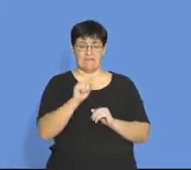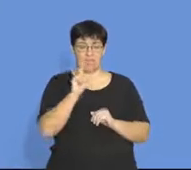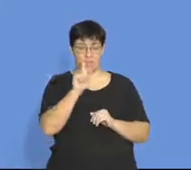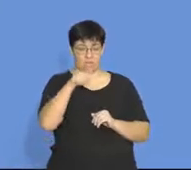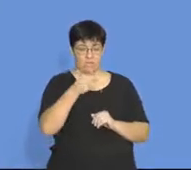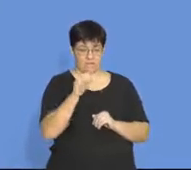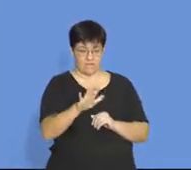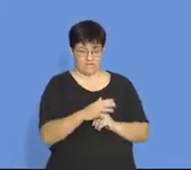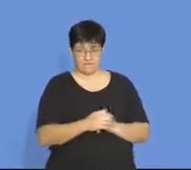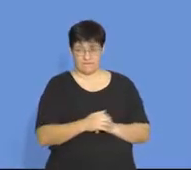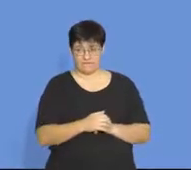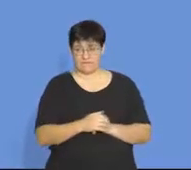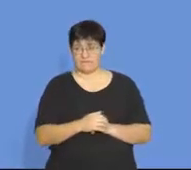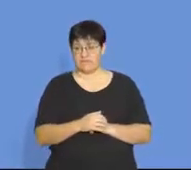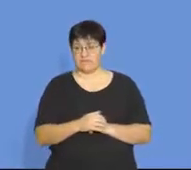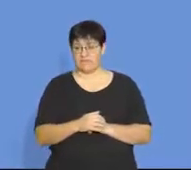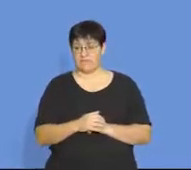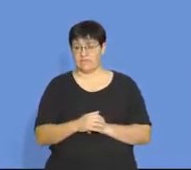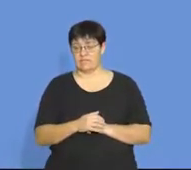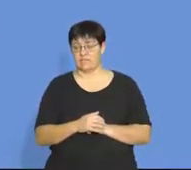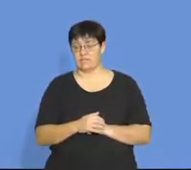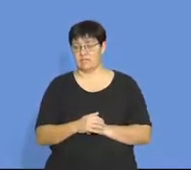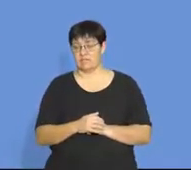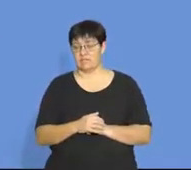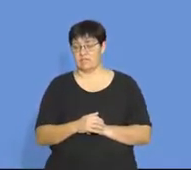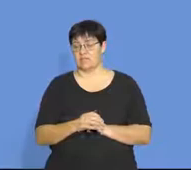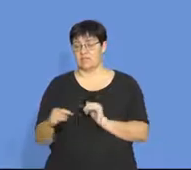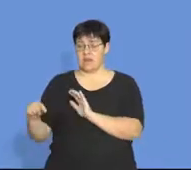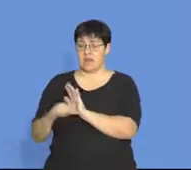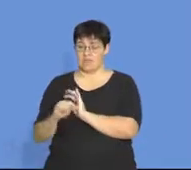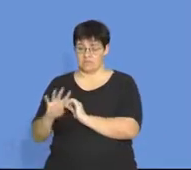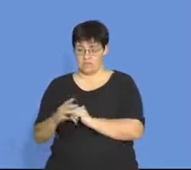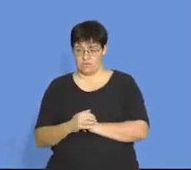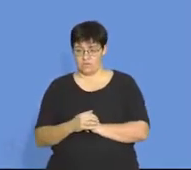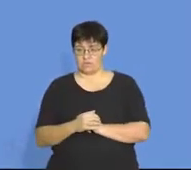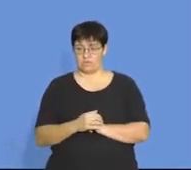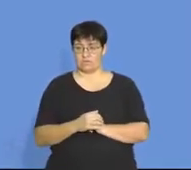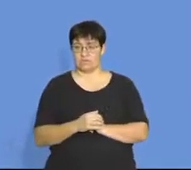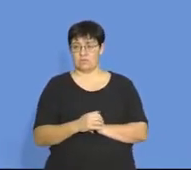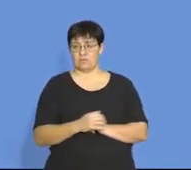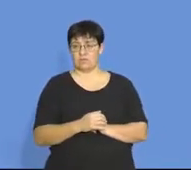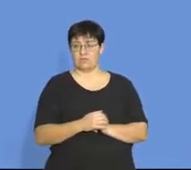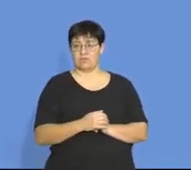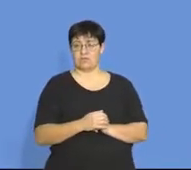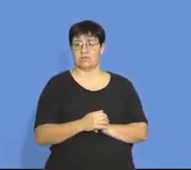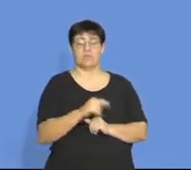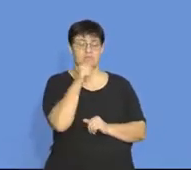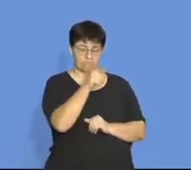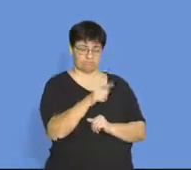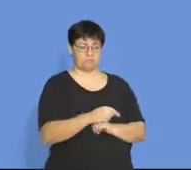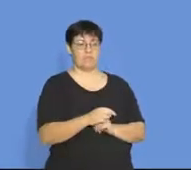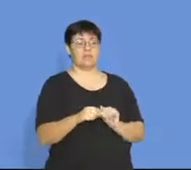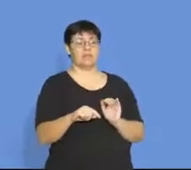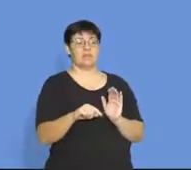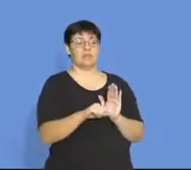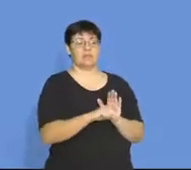see it's at negative 1, 5, which is this one here, and it goes with negative 4. I will quickly